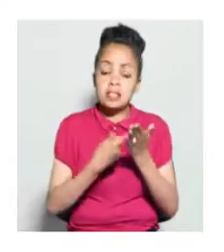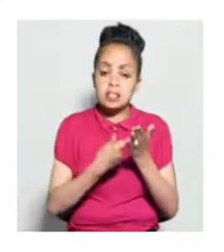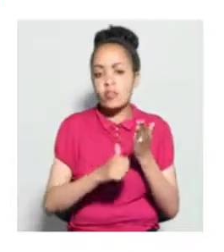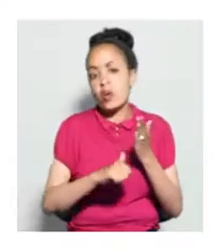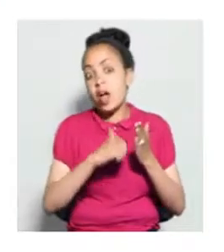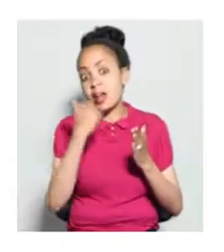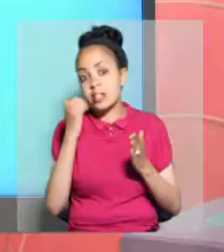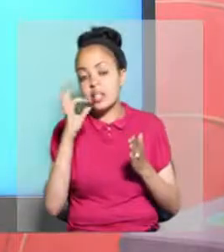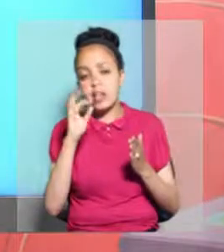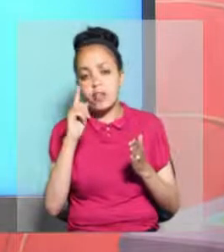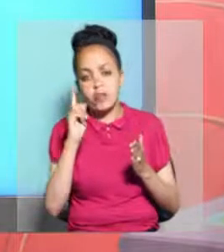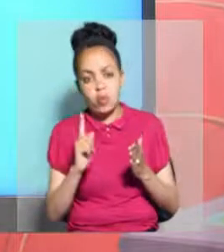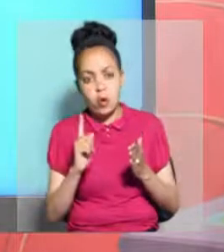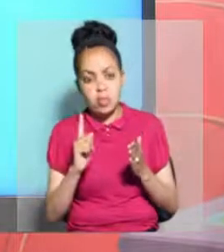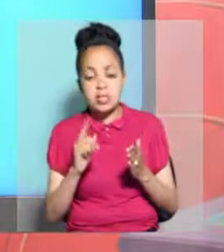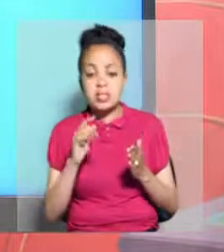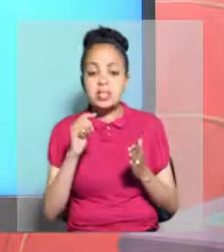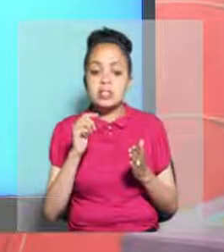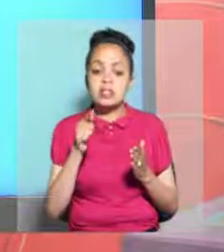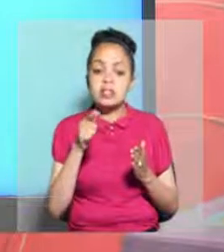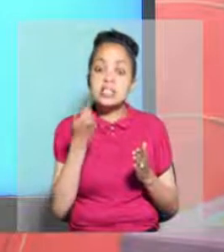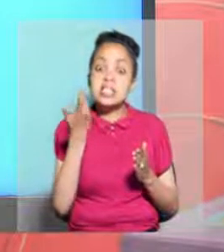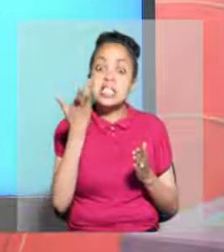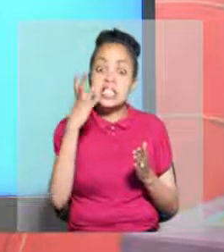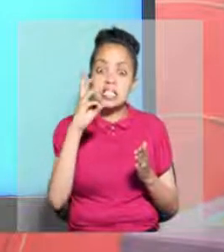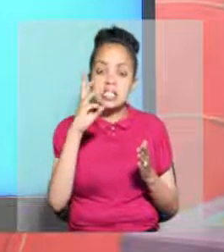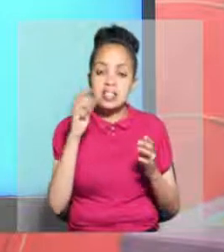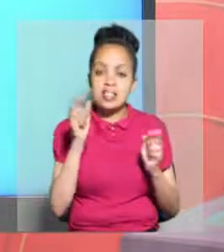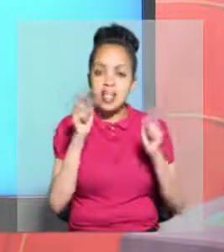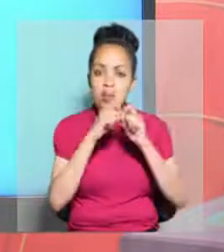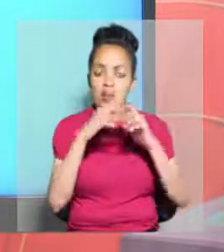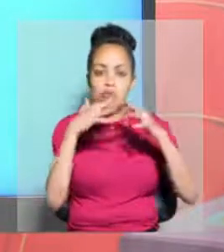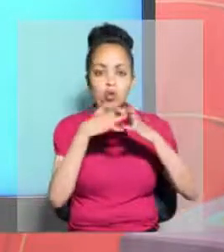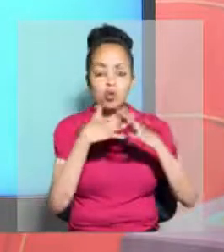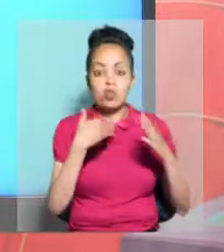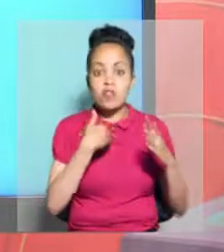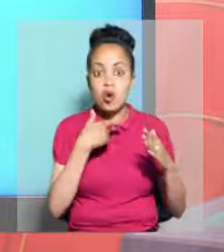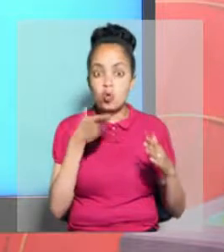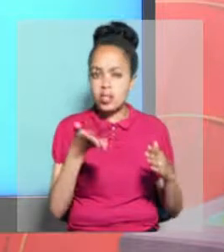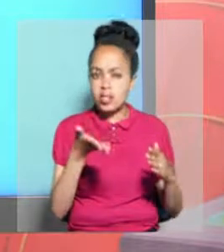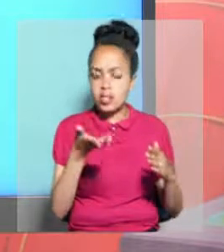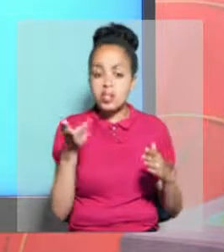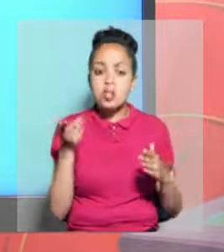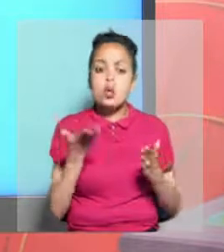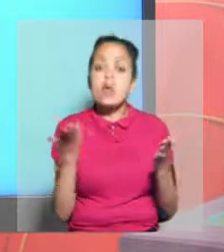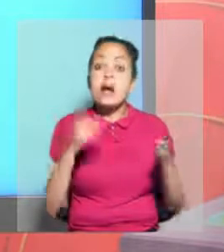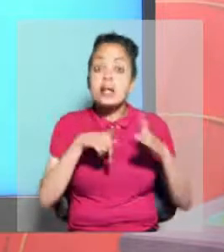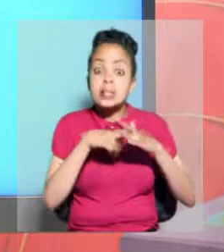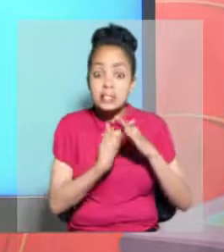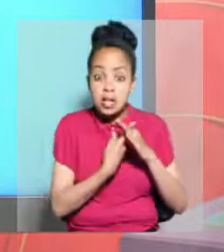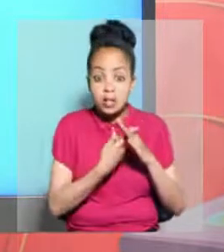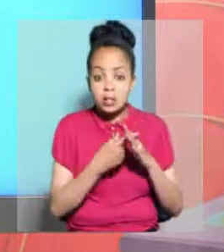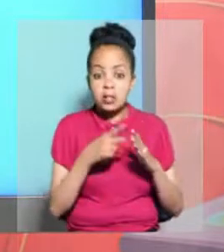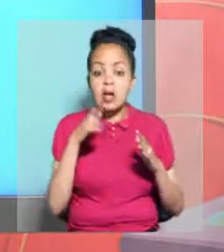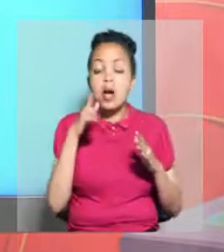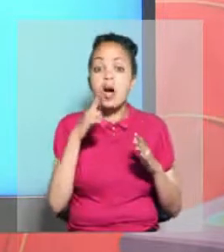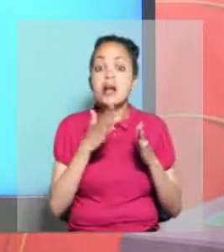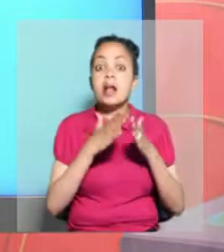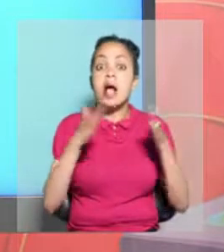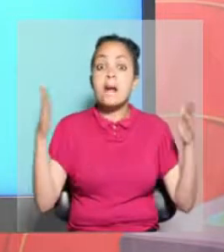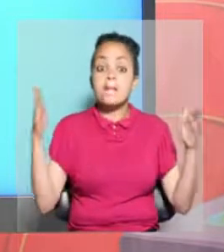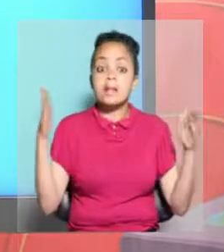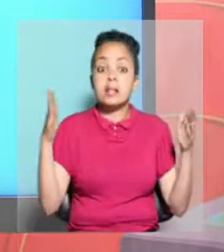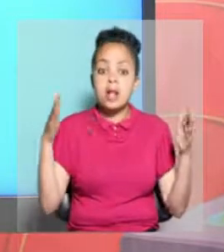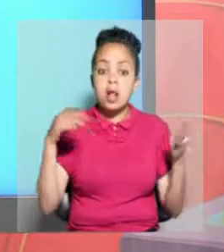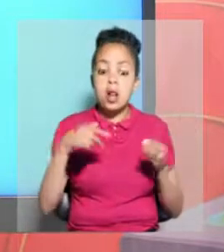for another F1. About 16 crosses found here. Here, from here it started from R capital